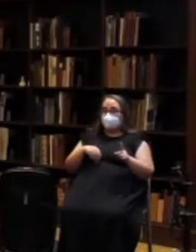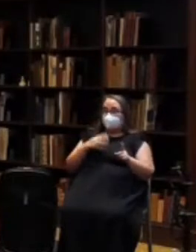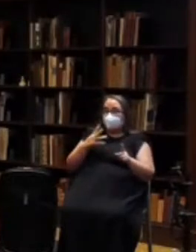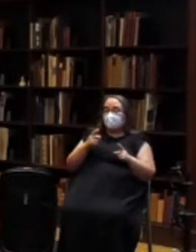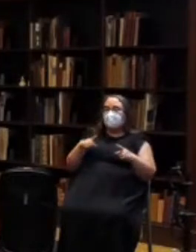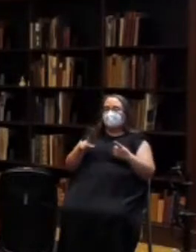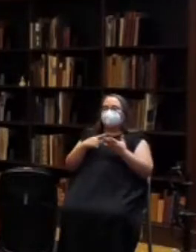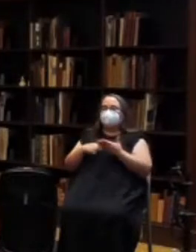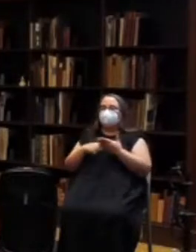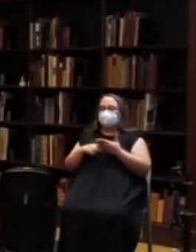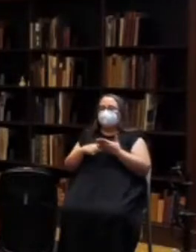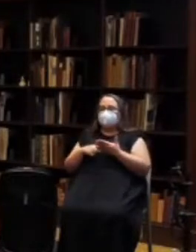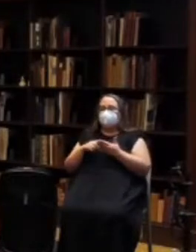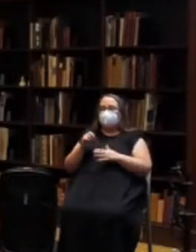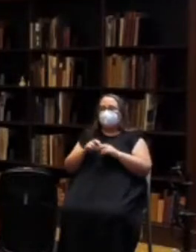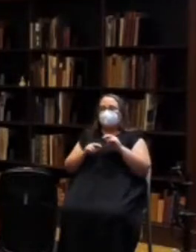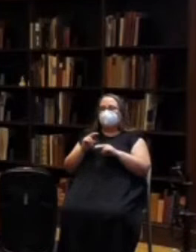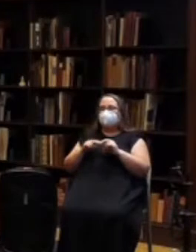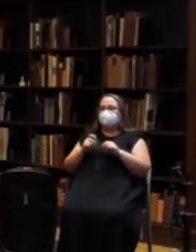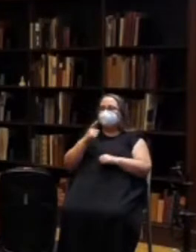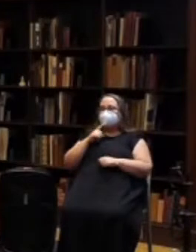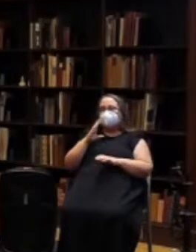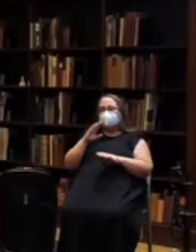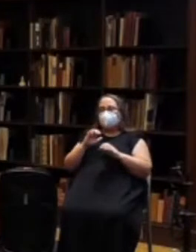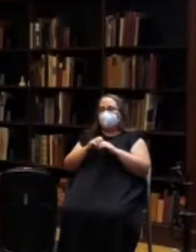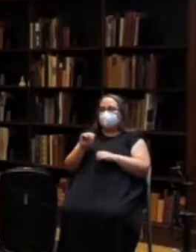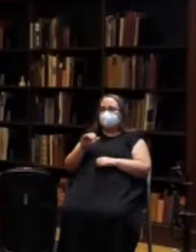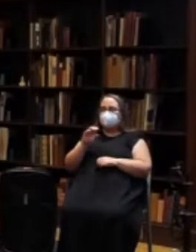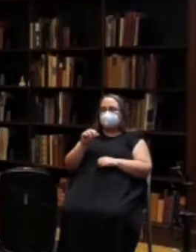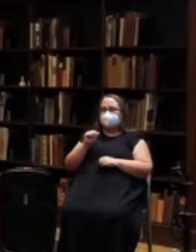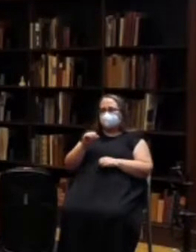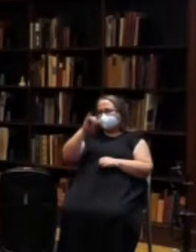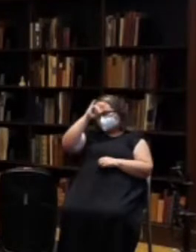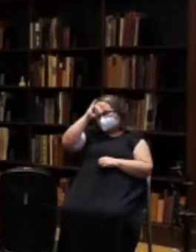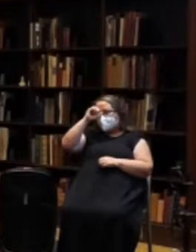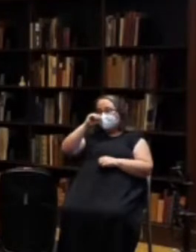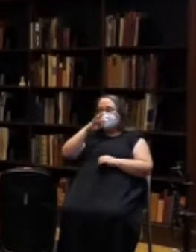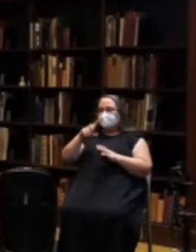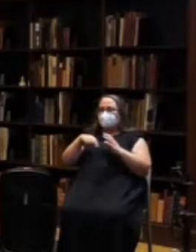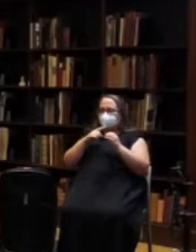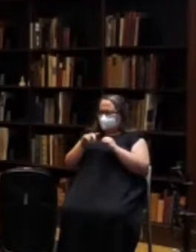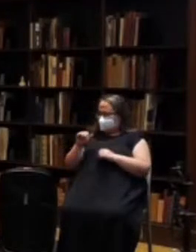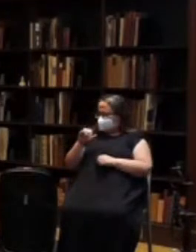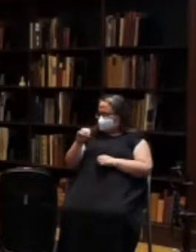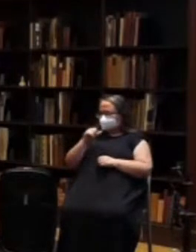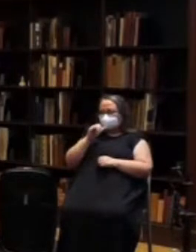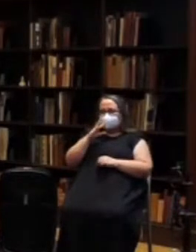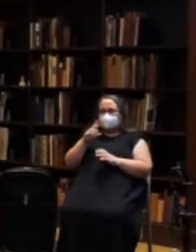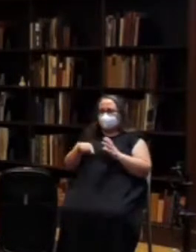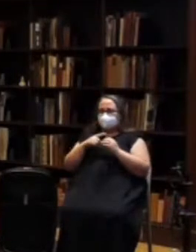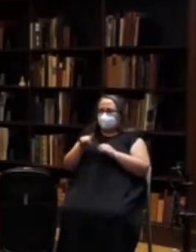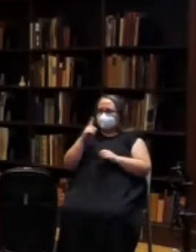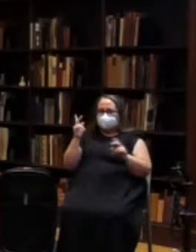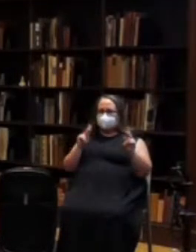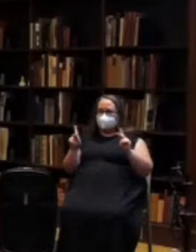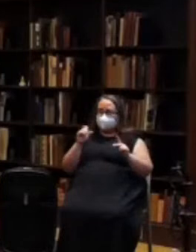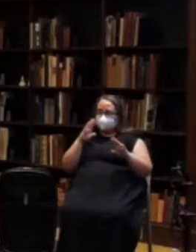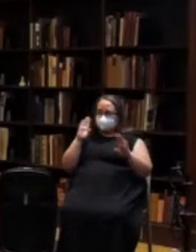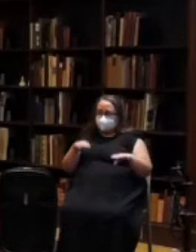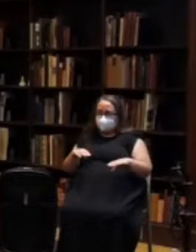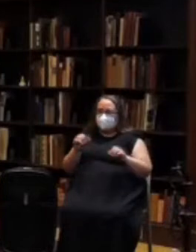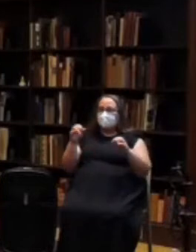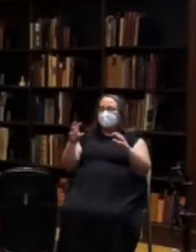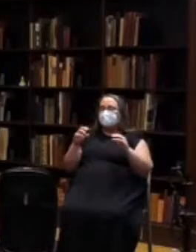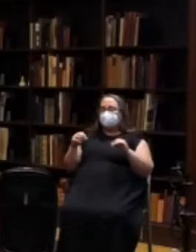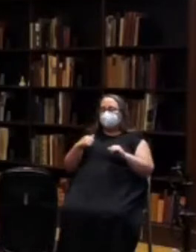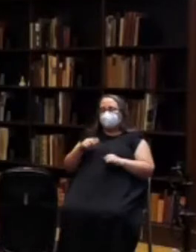and during a discussion of Reconstruction, he kept saying, you know how Negroes were so ignorant. He was talking about Negroes. He wasn't talking about Black people, you know."